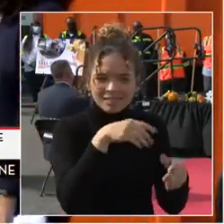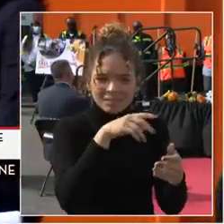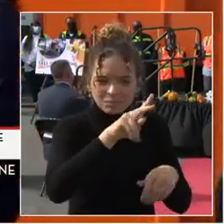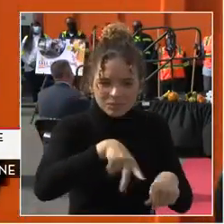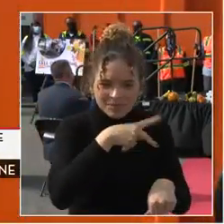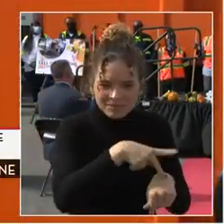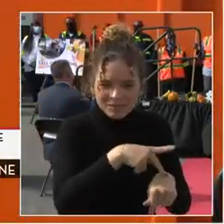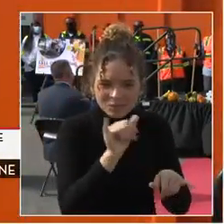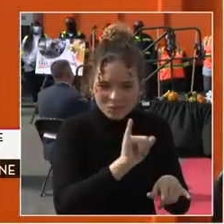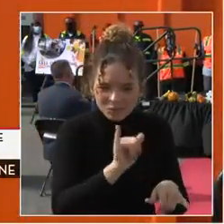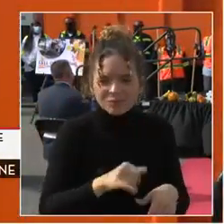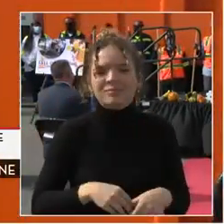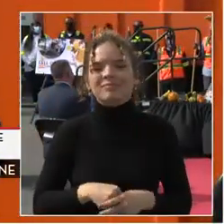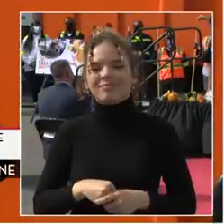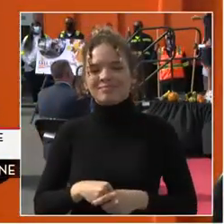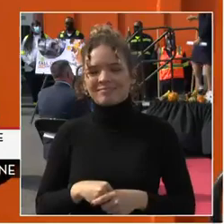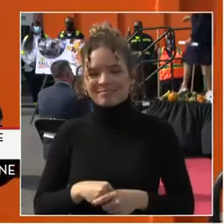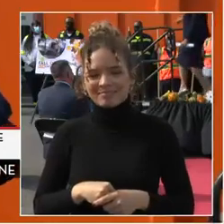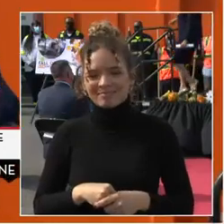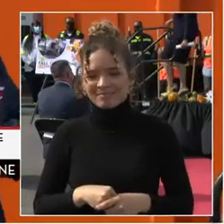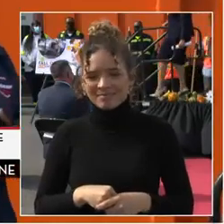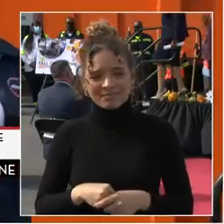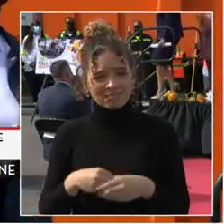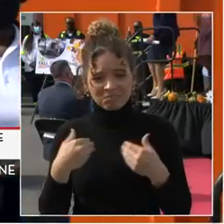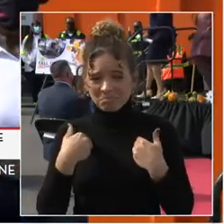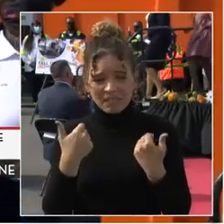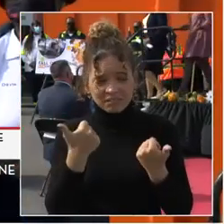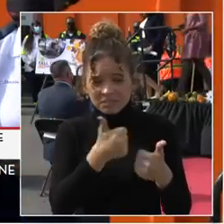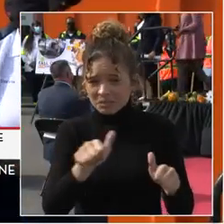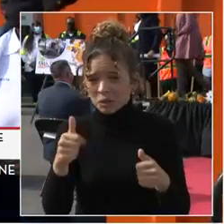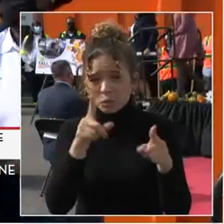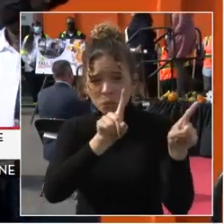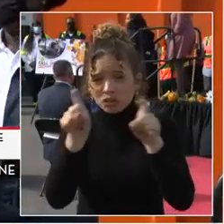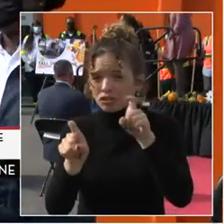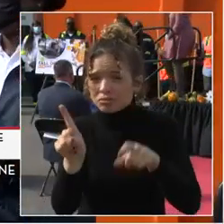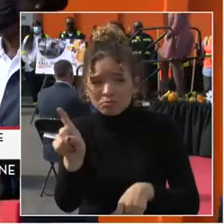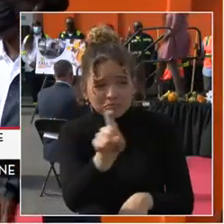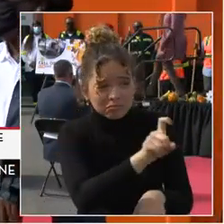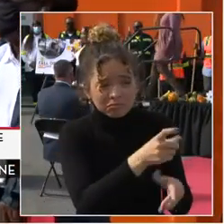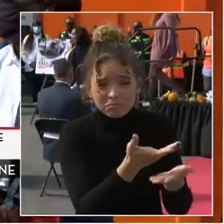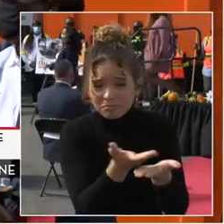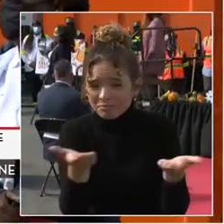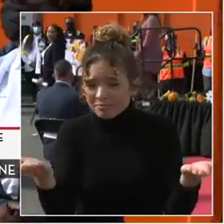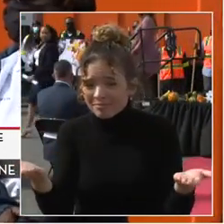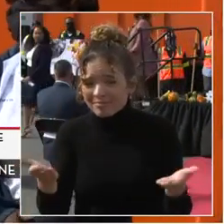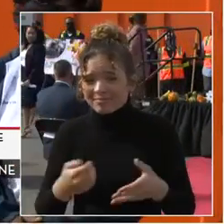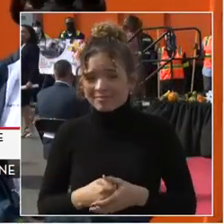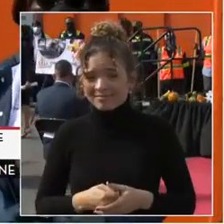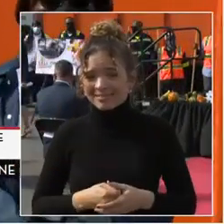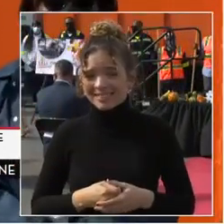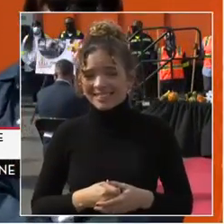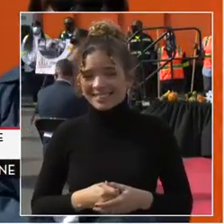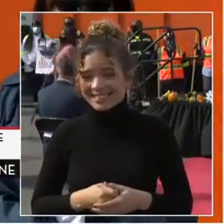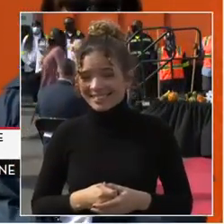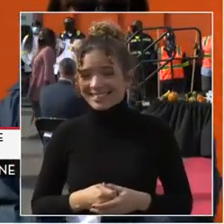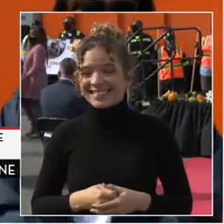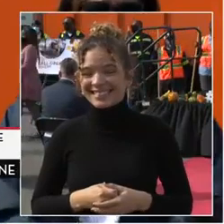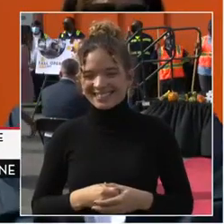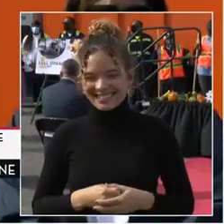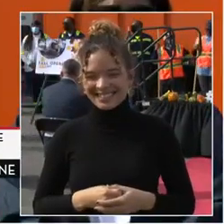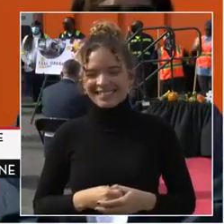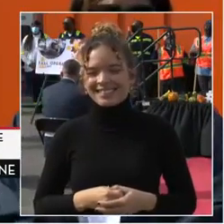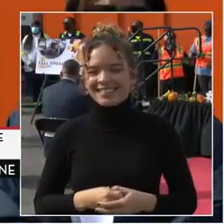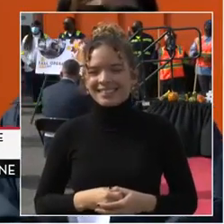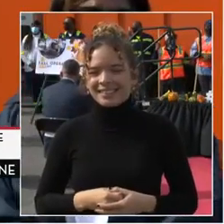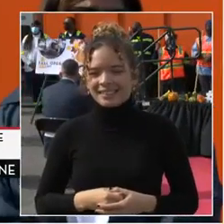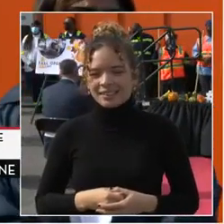questions, and I think you guys we're gonna have some fun in a second with the boys and girls. All right. So I'll start with